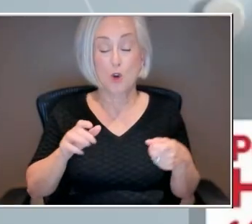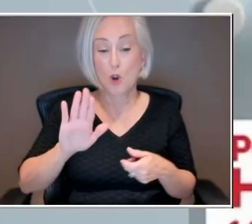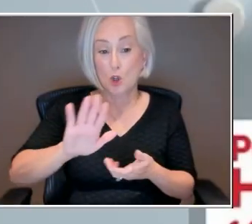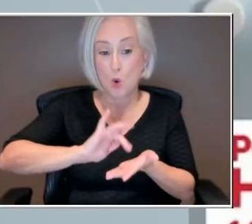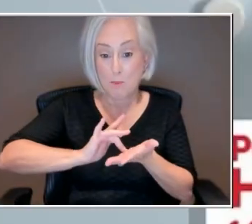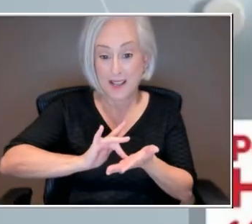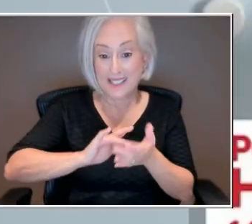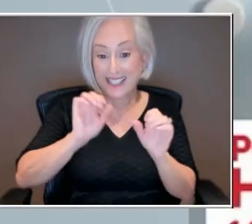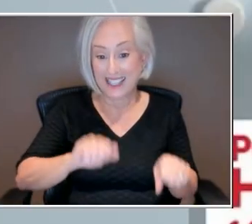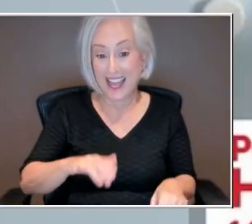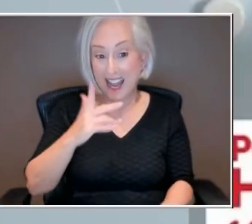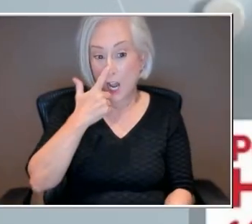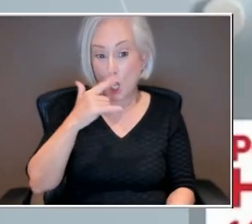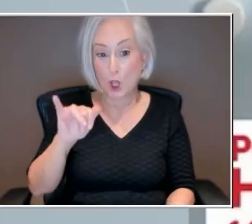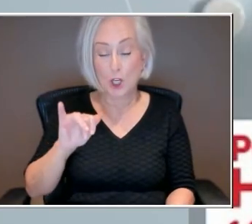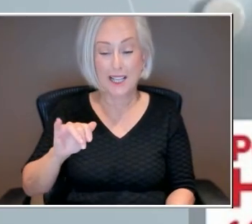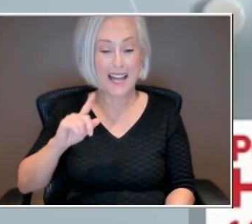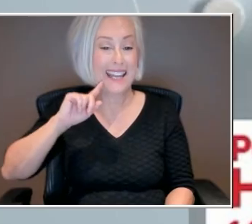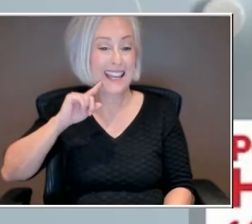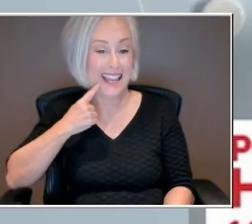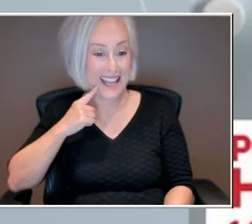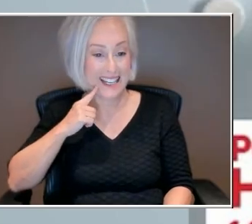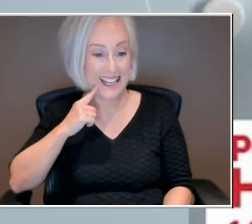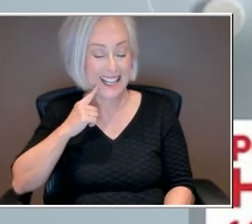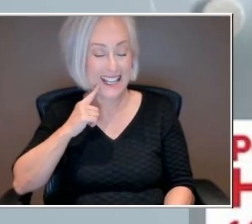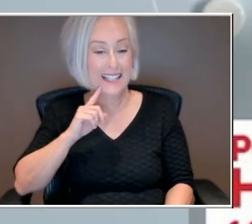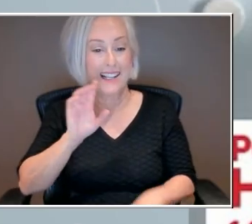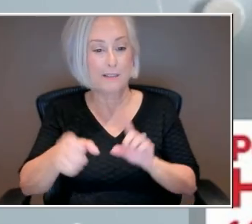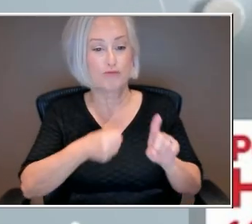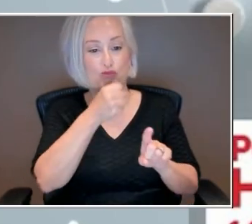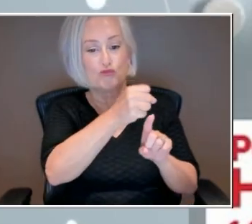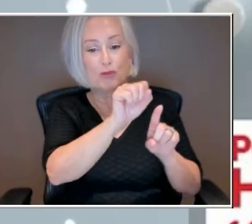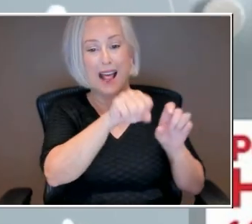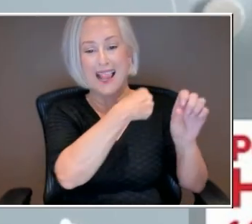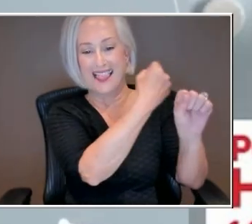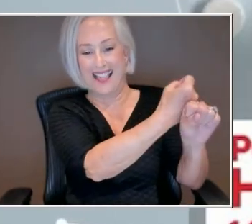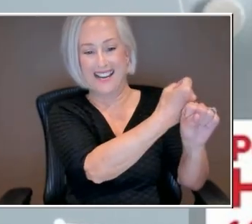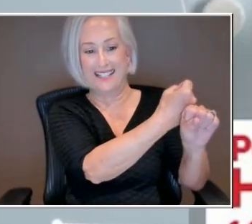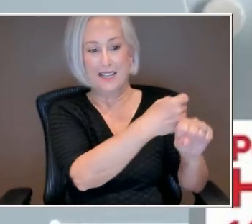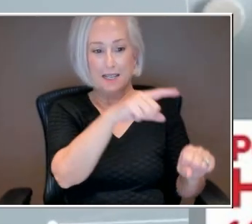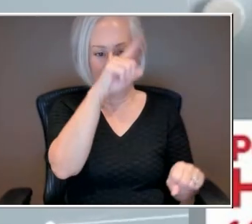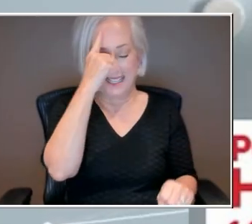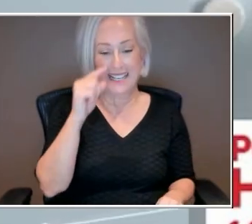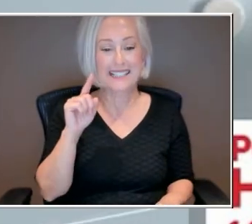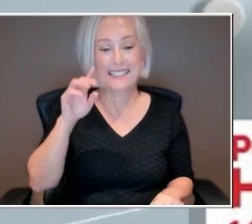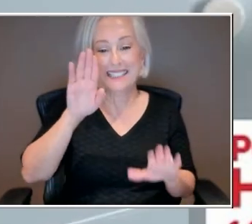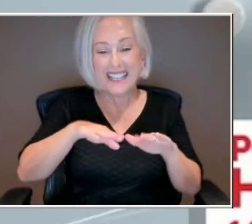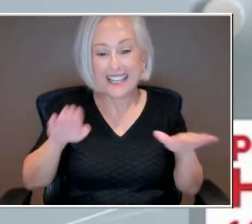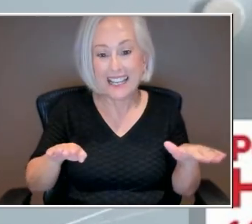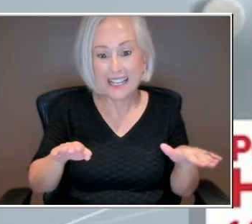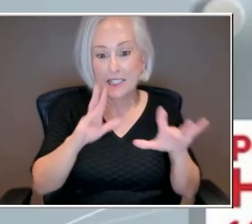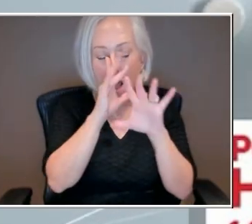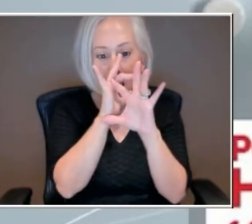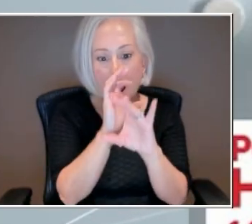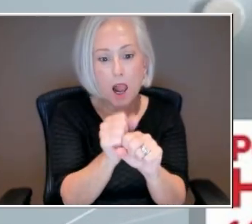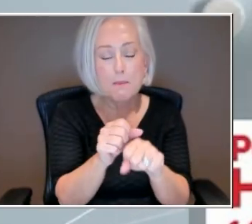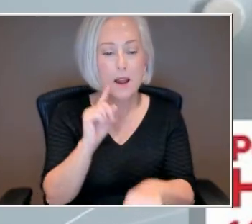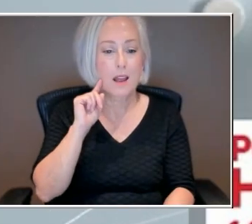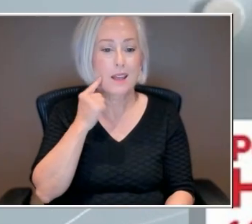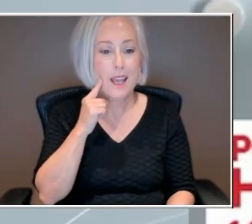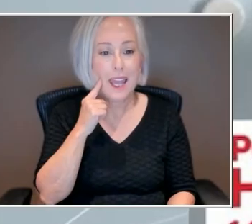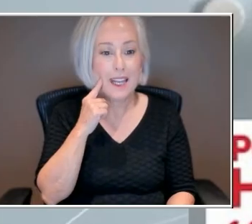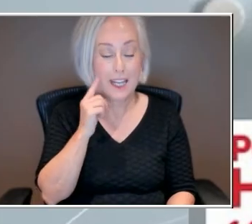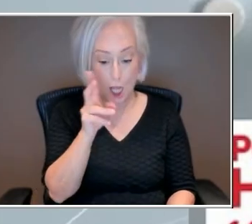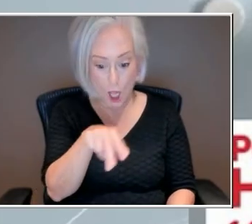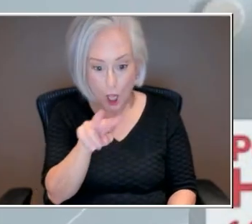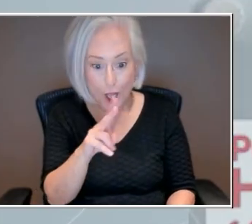like candy. Always lock up your medicine, especially now because children are in candy mode, as we know. Everything looks like something pretty tasty. And